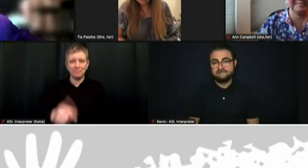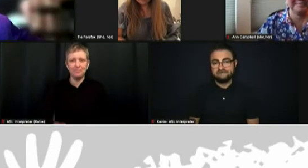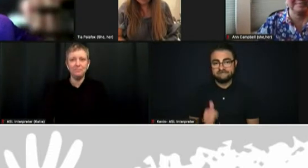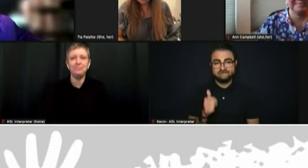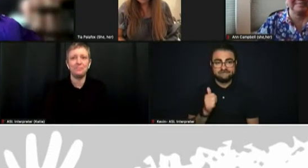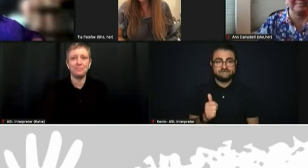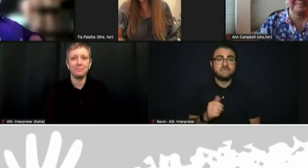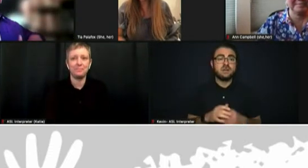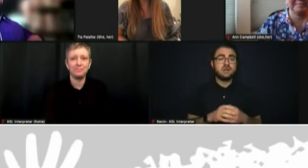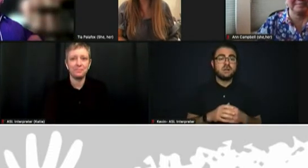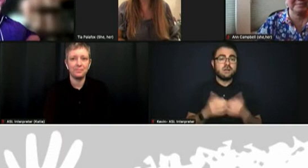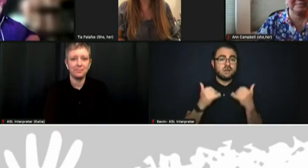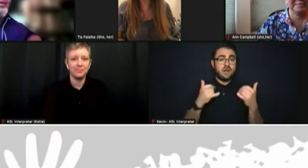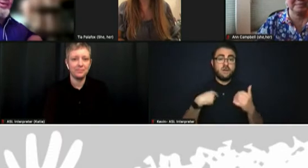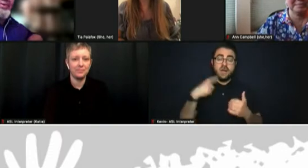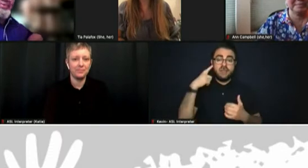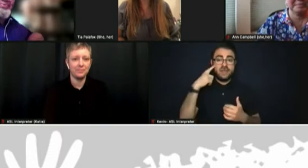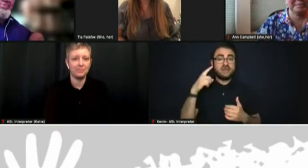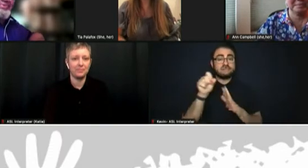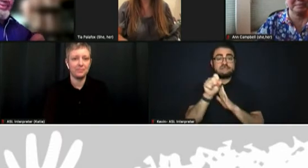to care about the data.